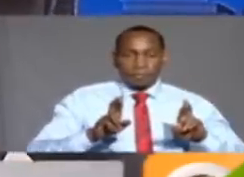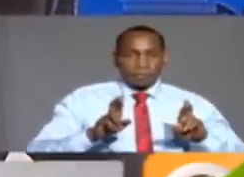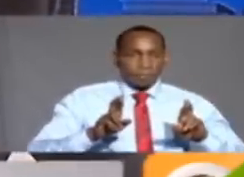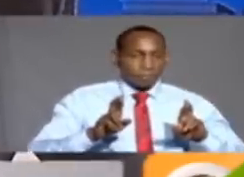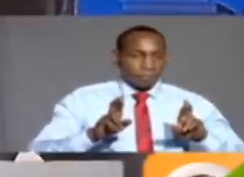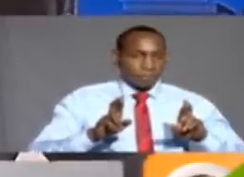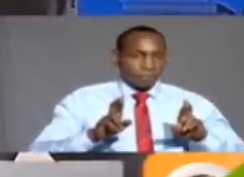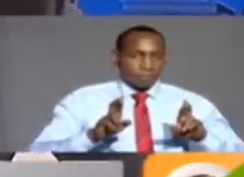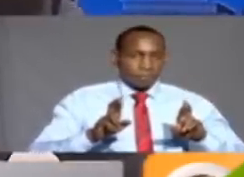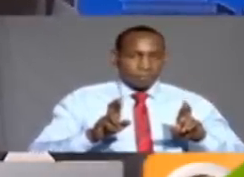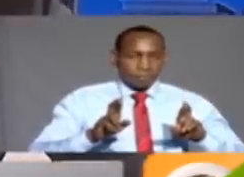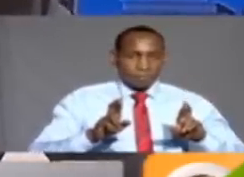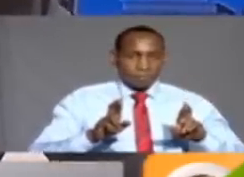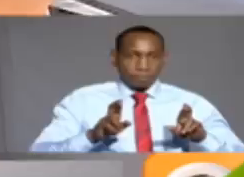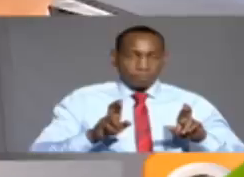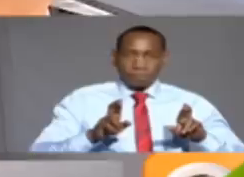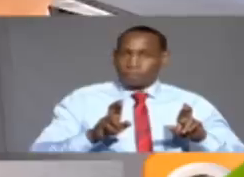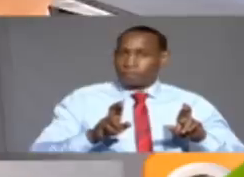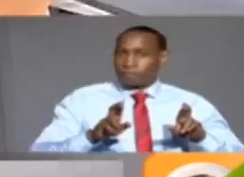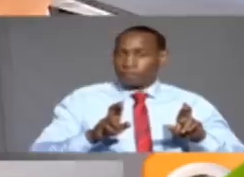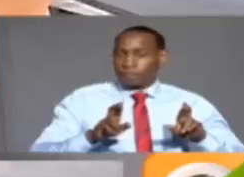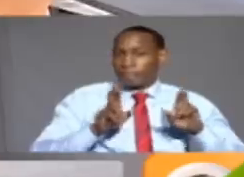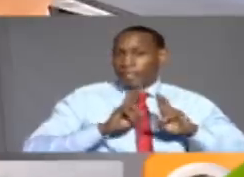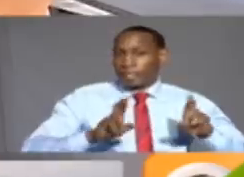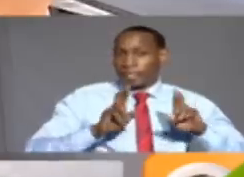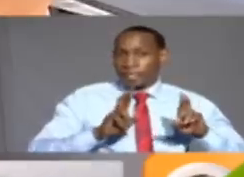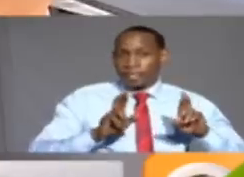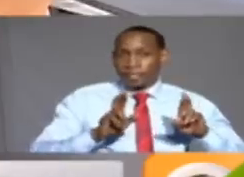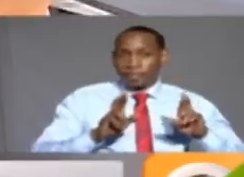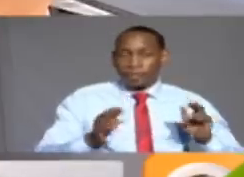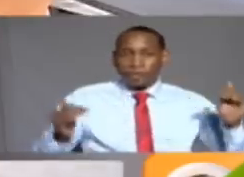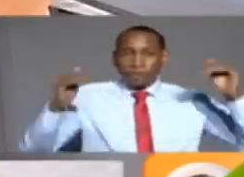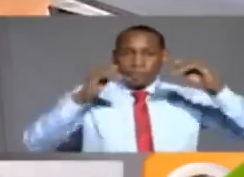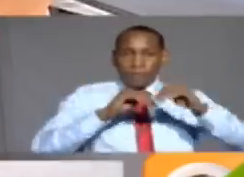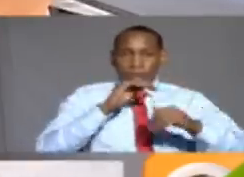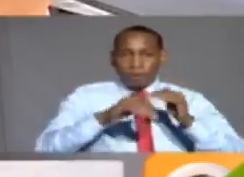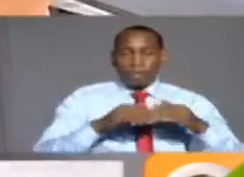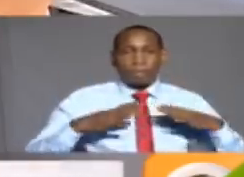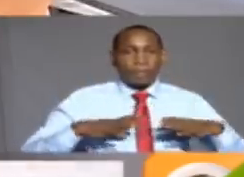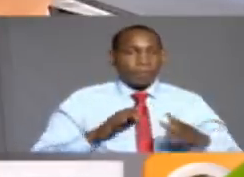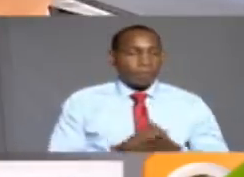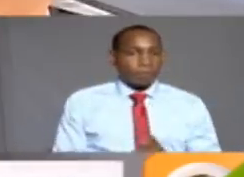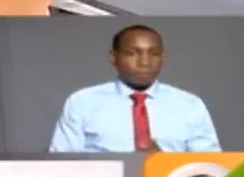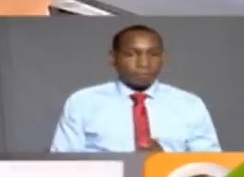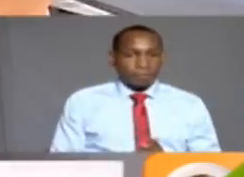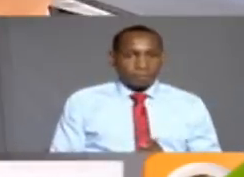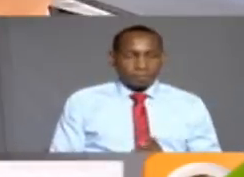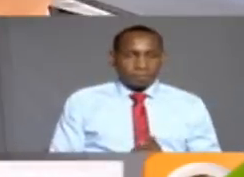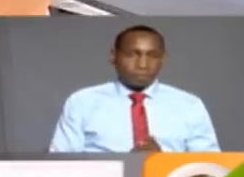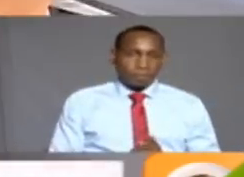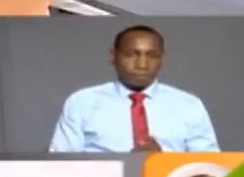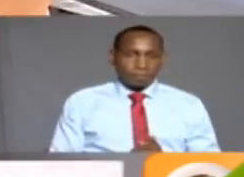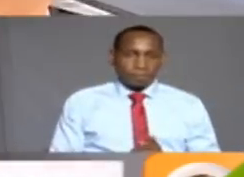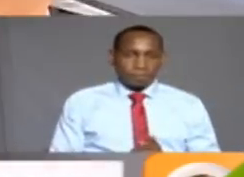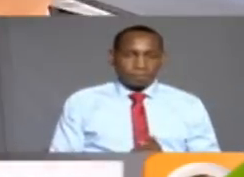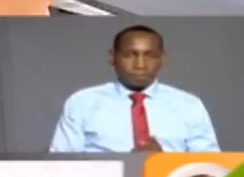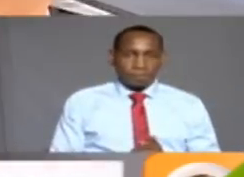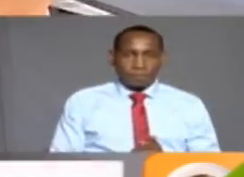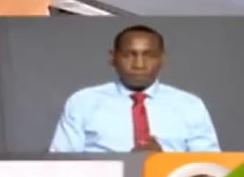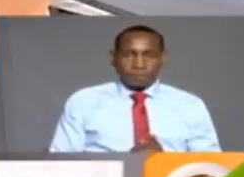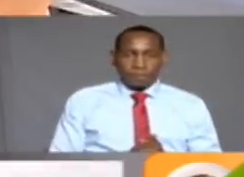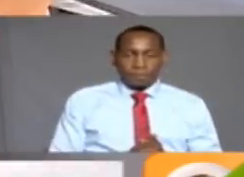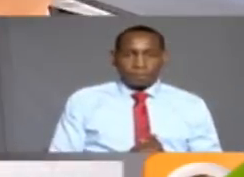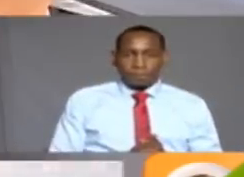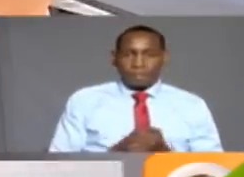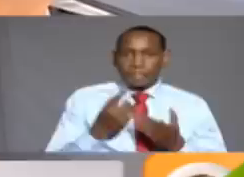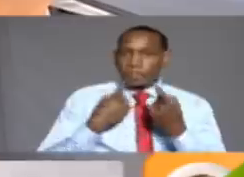let's ready do to something. Do it. Let's do something talk practical. She's saying she's ready you to do it and bring everybody you can't together. Talk is that's still her trying to take over Uhuru's mandate. I think you